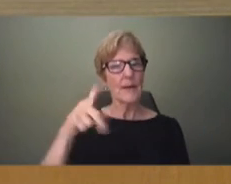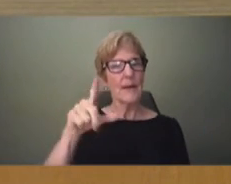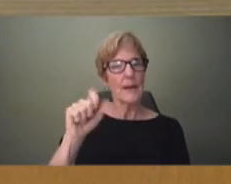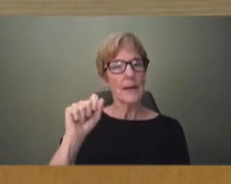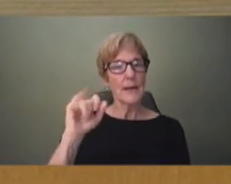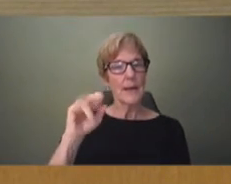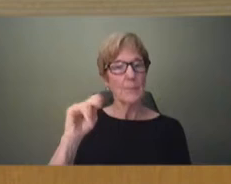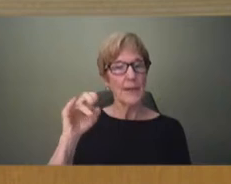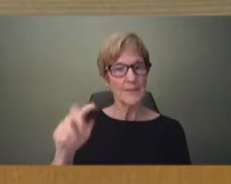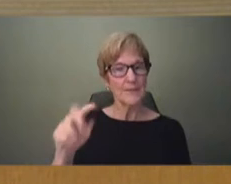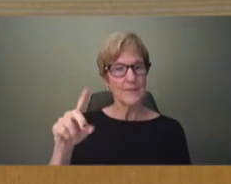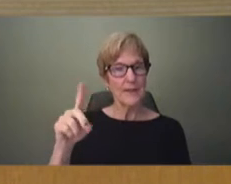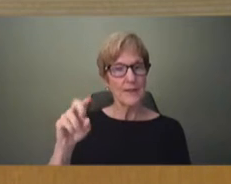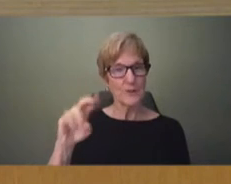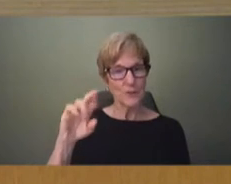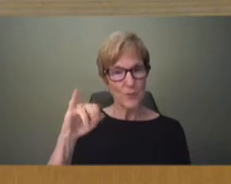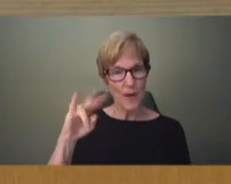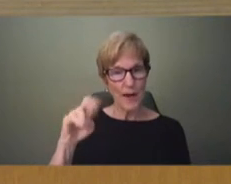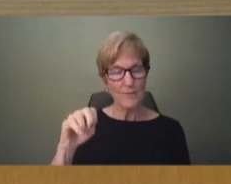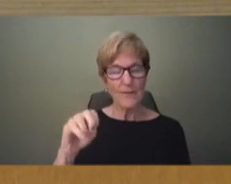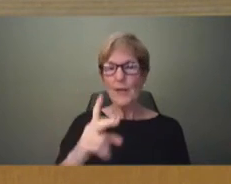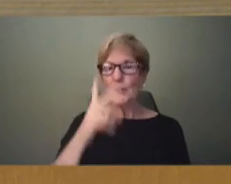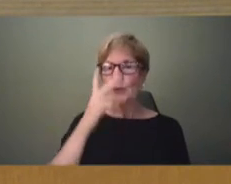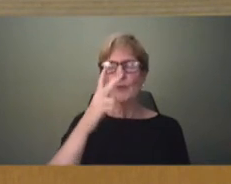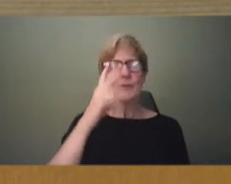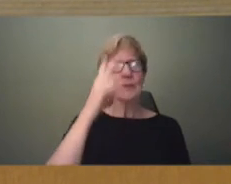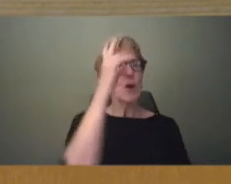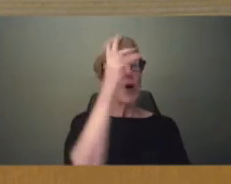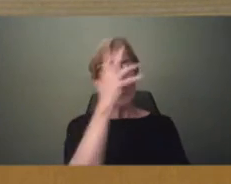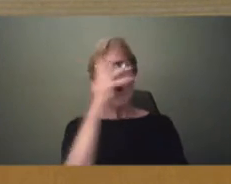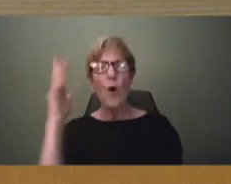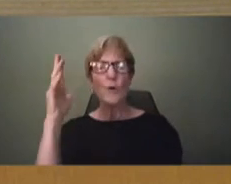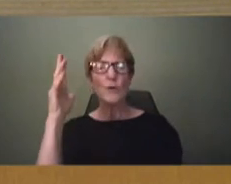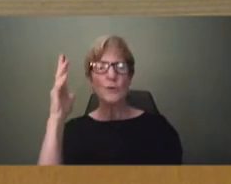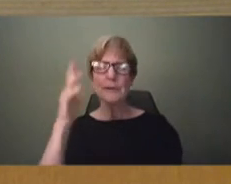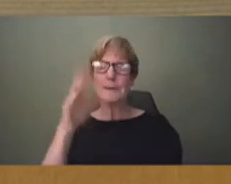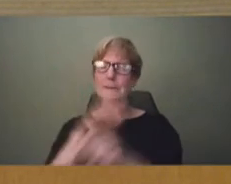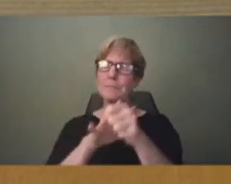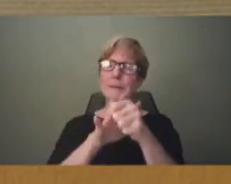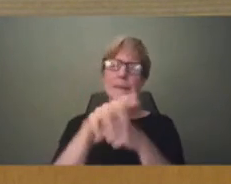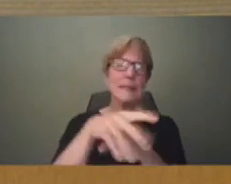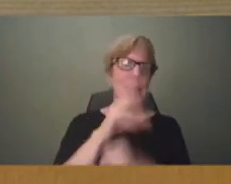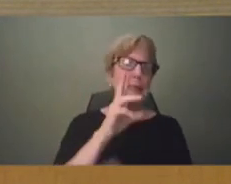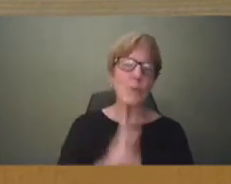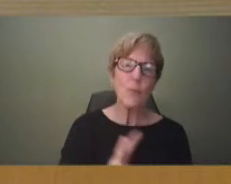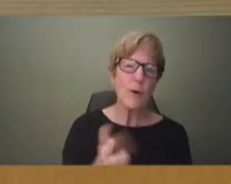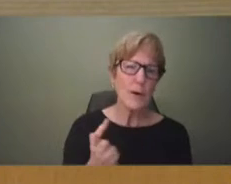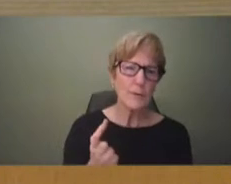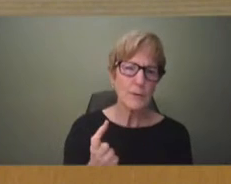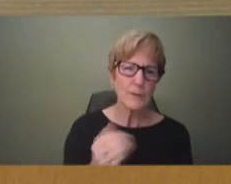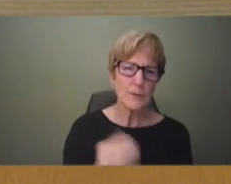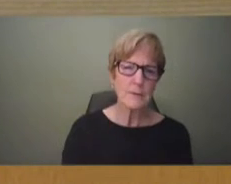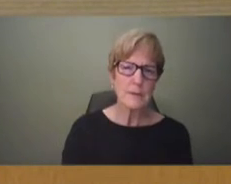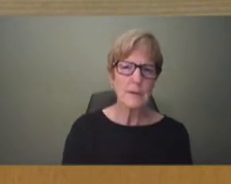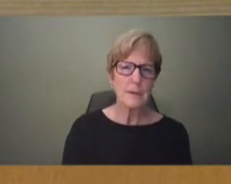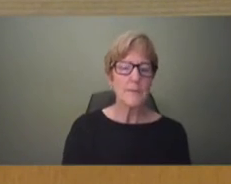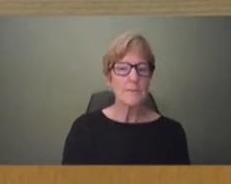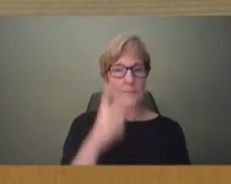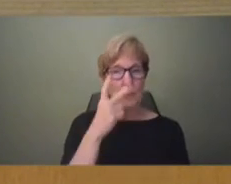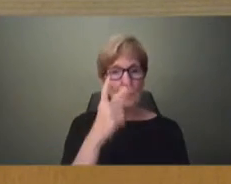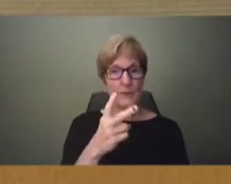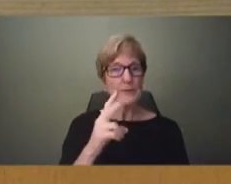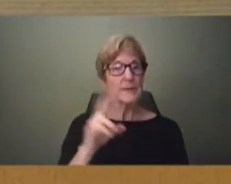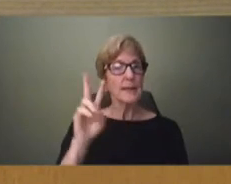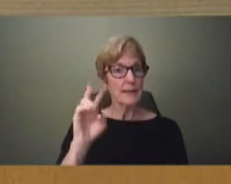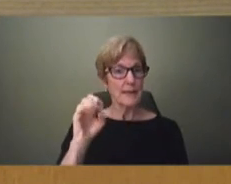you'll see huge oak trees that get plenty of water you'll see vegetation that